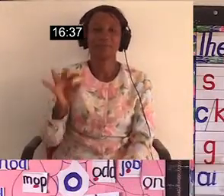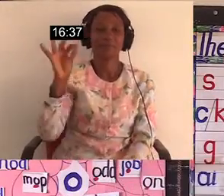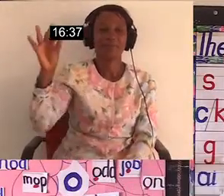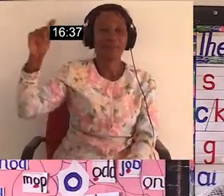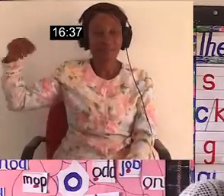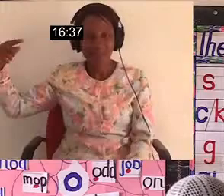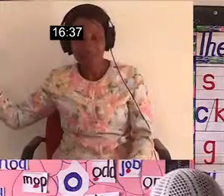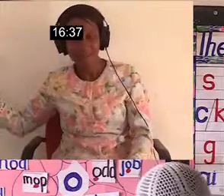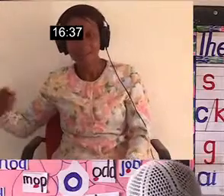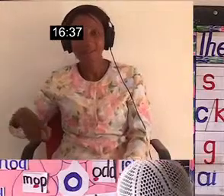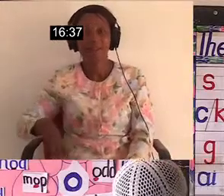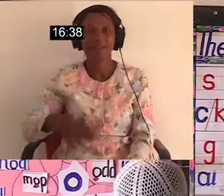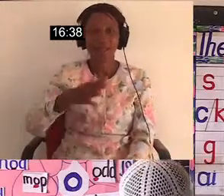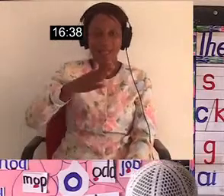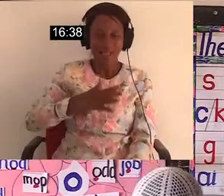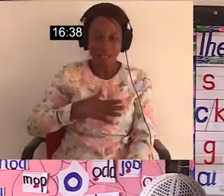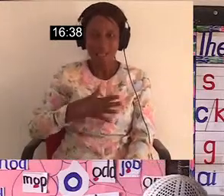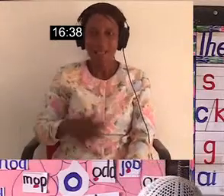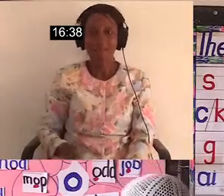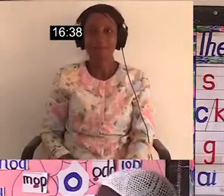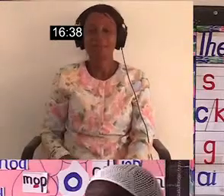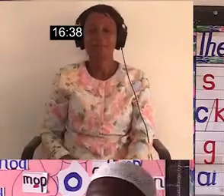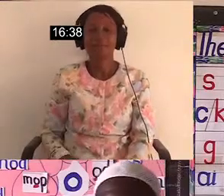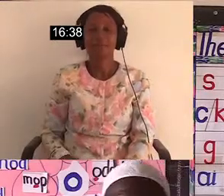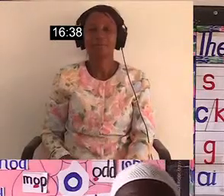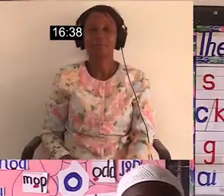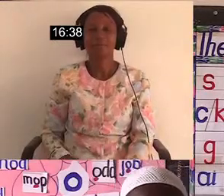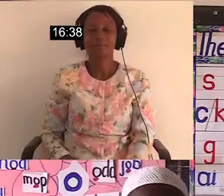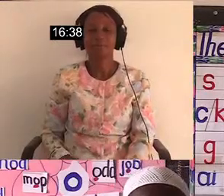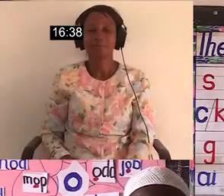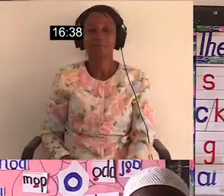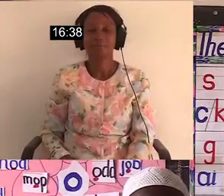The sounds are